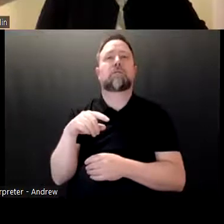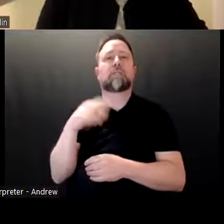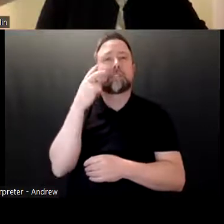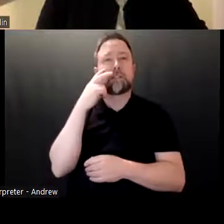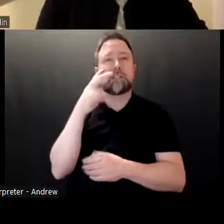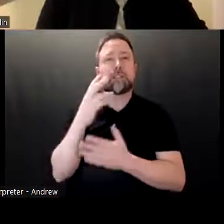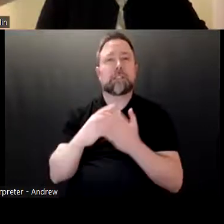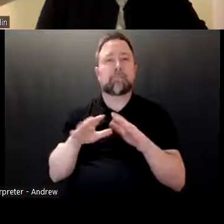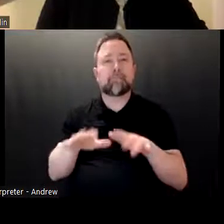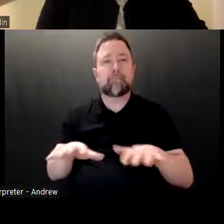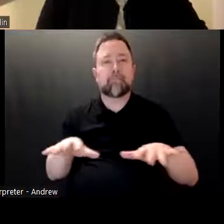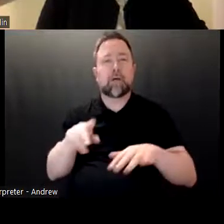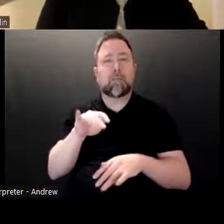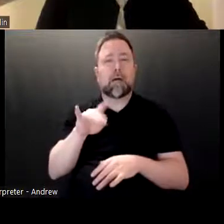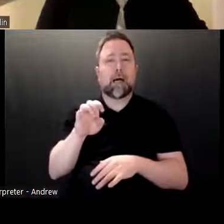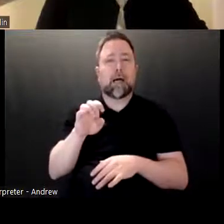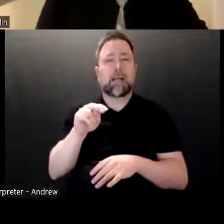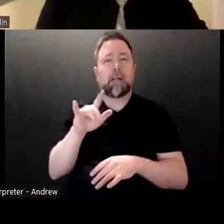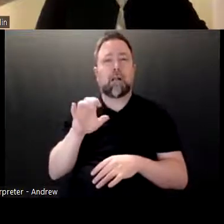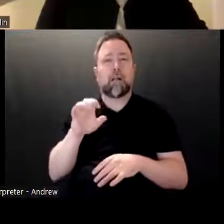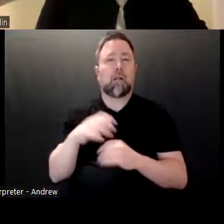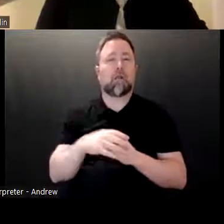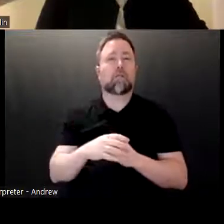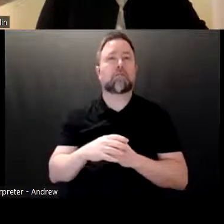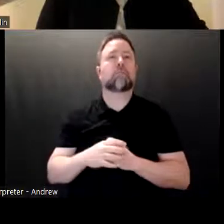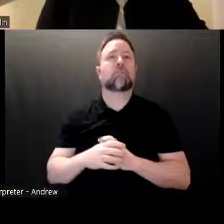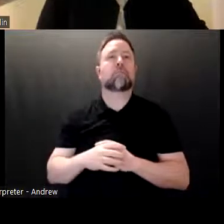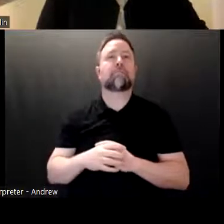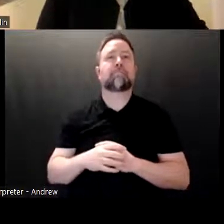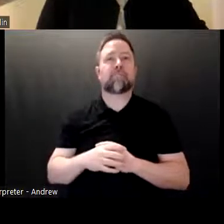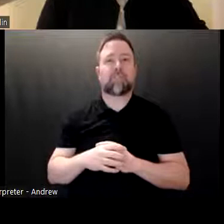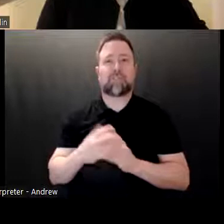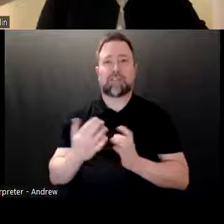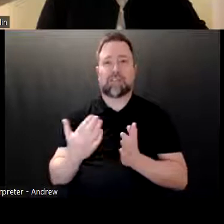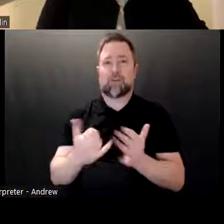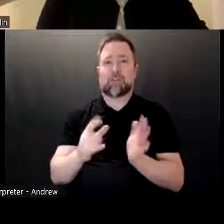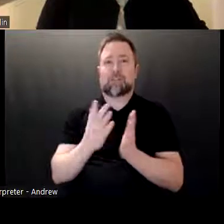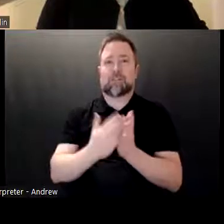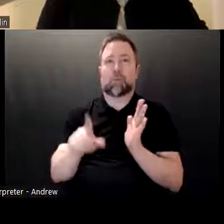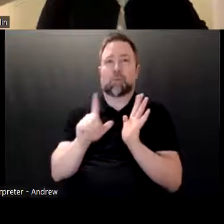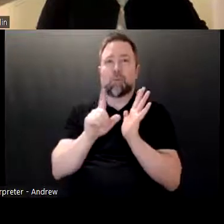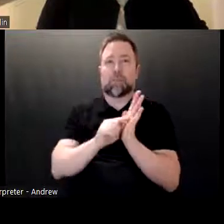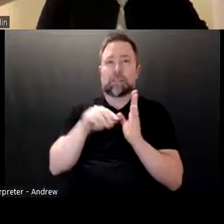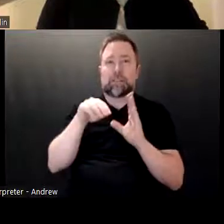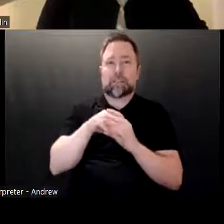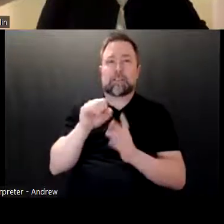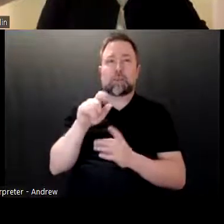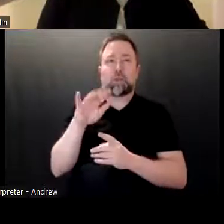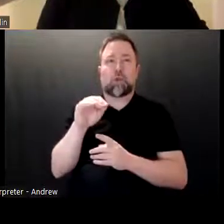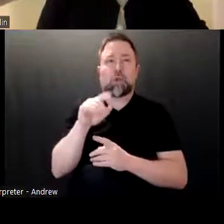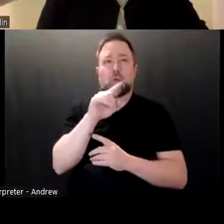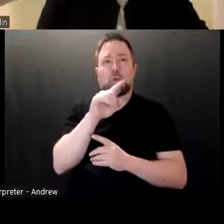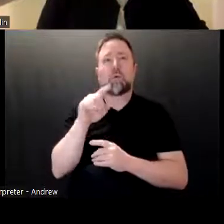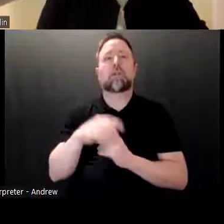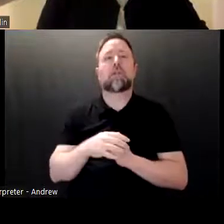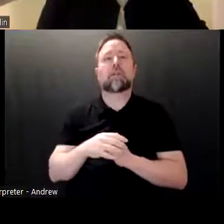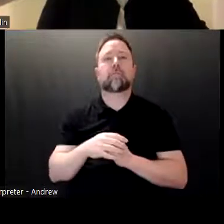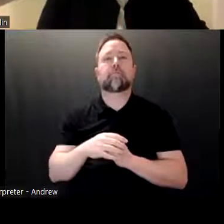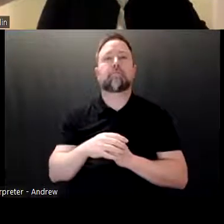frames and also started using those same tools to make woodblock prints. So you can see the painting is